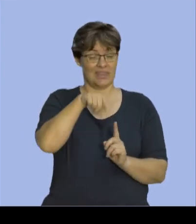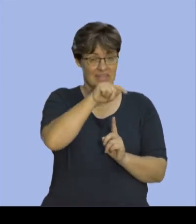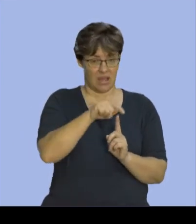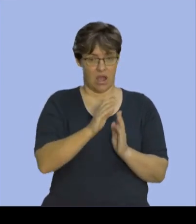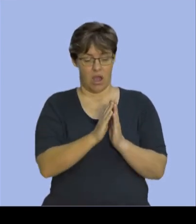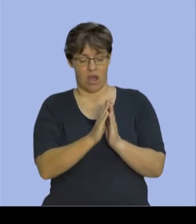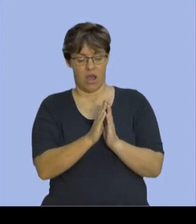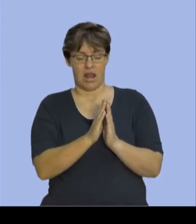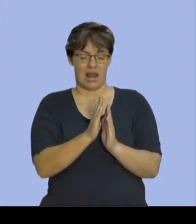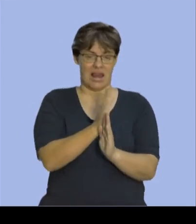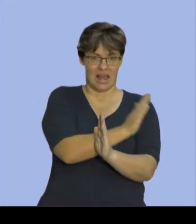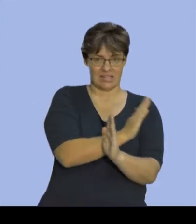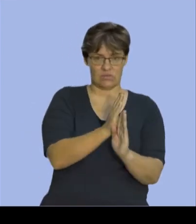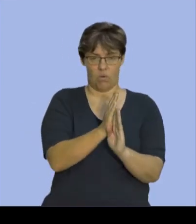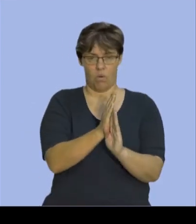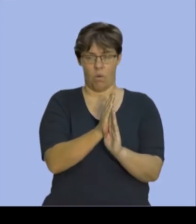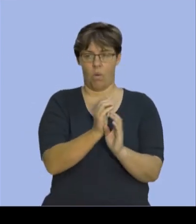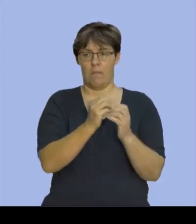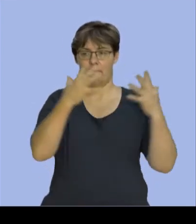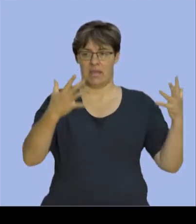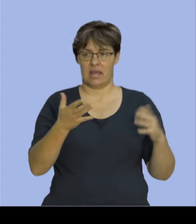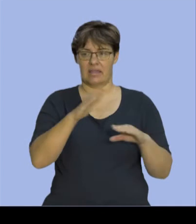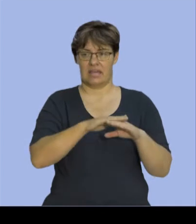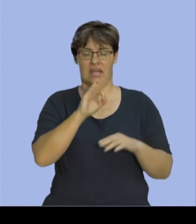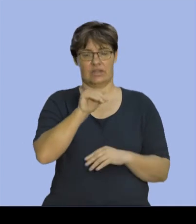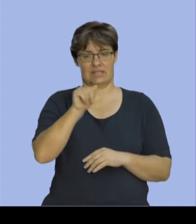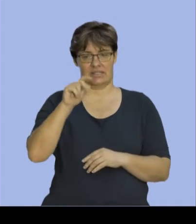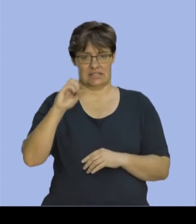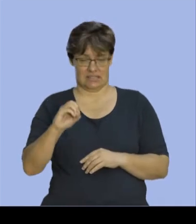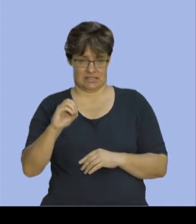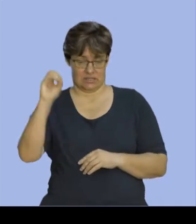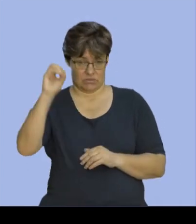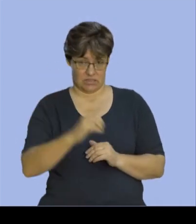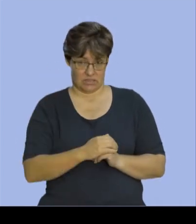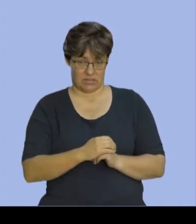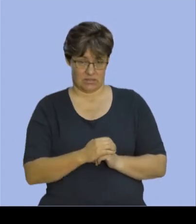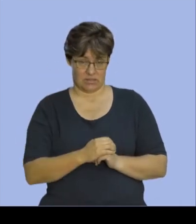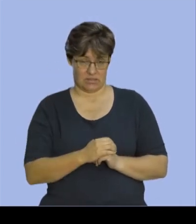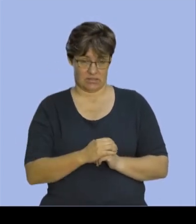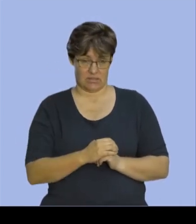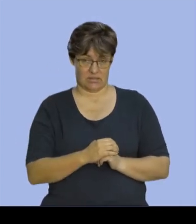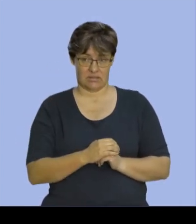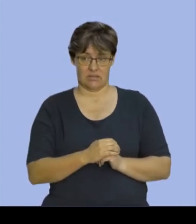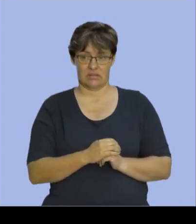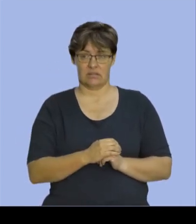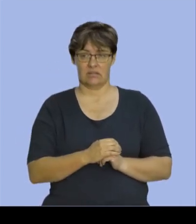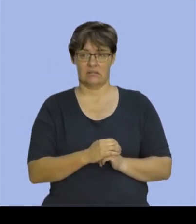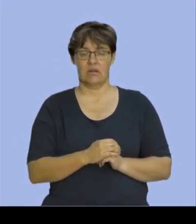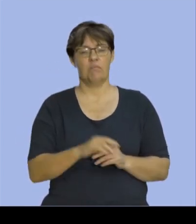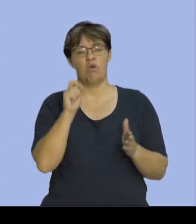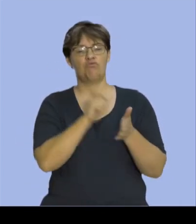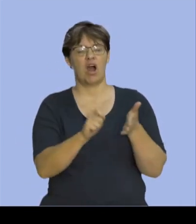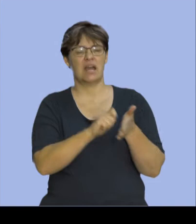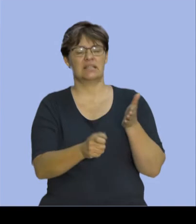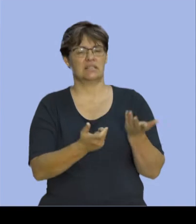0 degrees. If I was to write this, now this is written in set builder notation, right? But if I write it